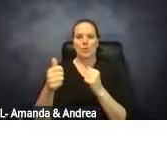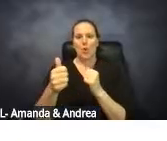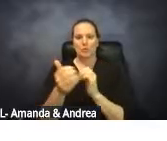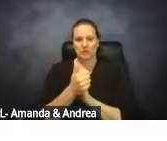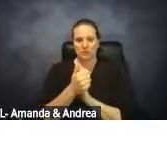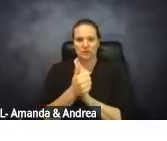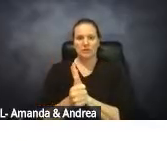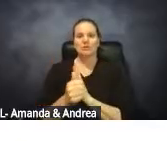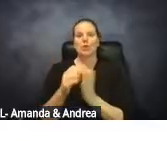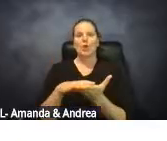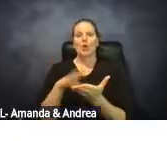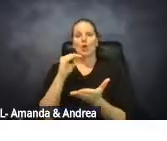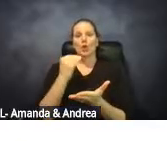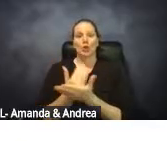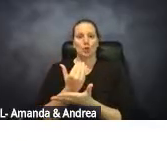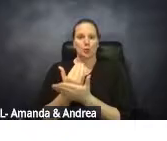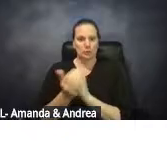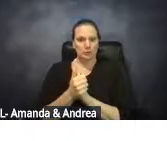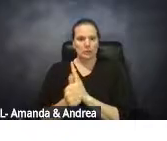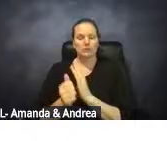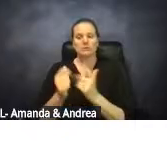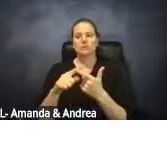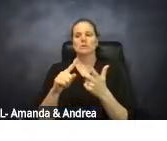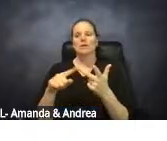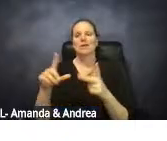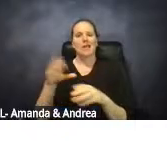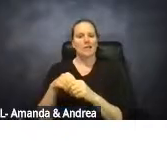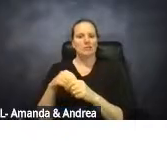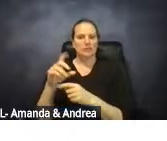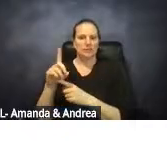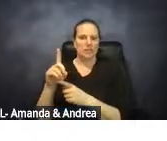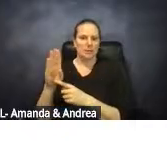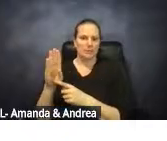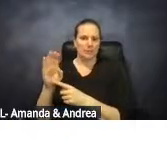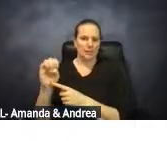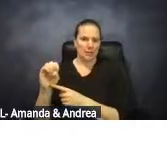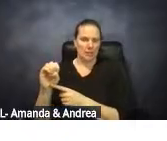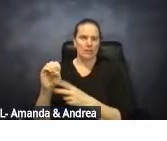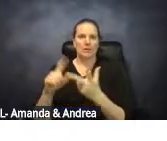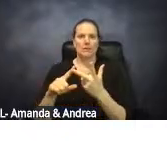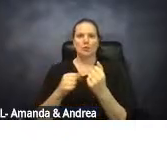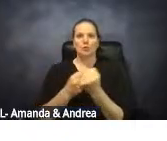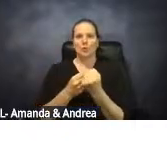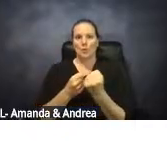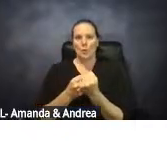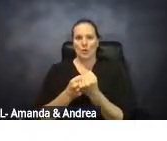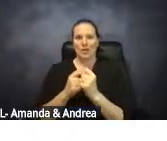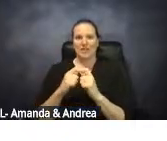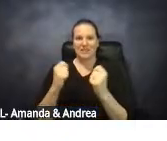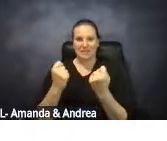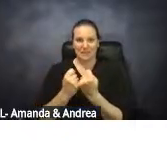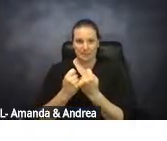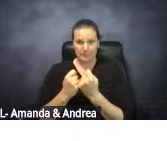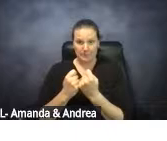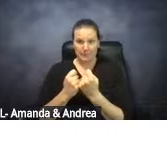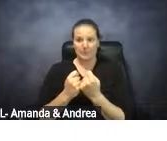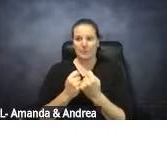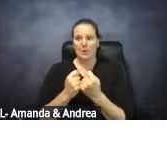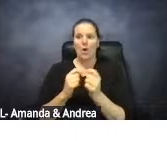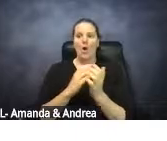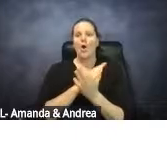skills, learning new skills, engagement of DBEs, it's supporting the teens all the way